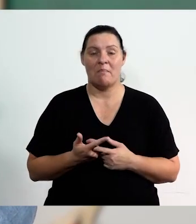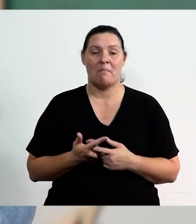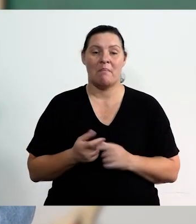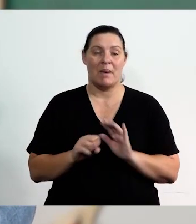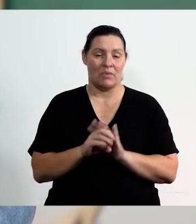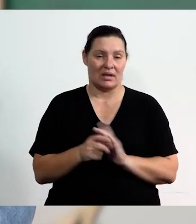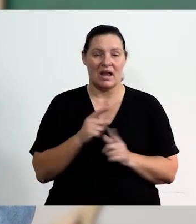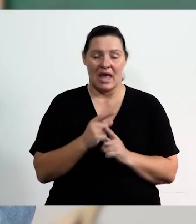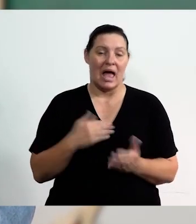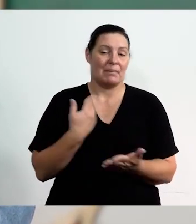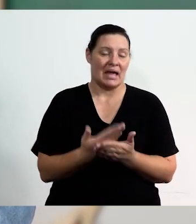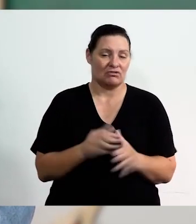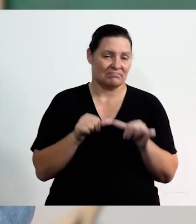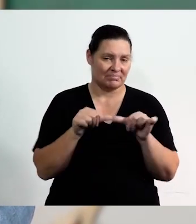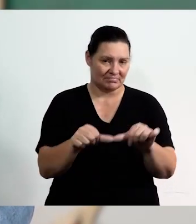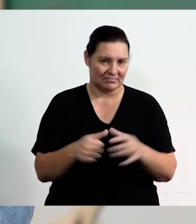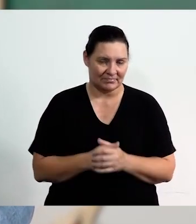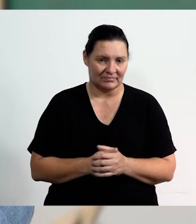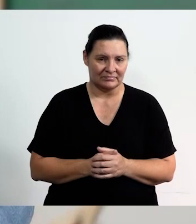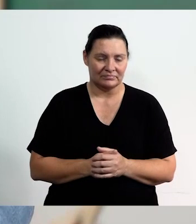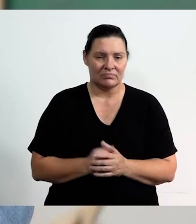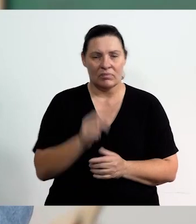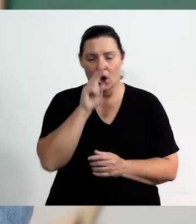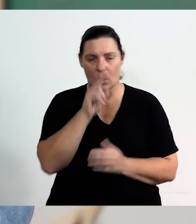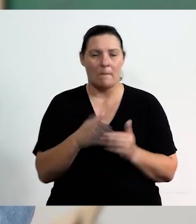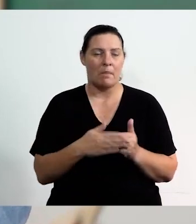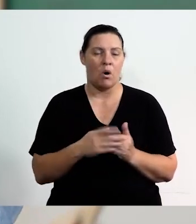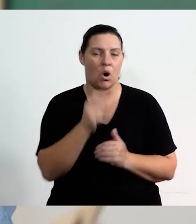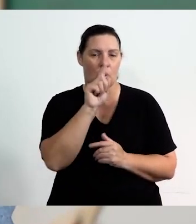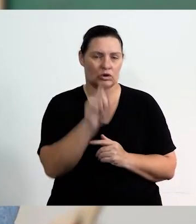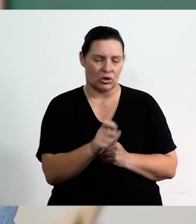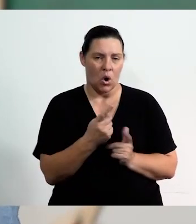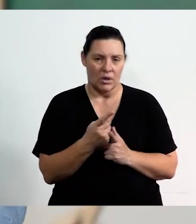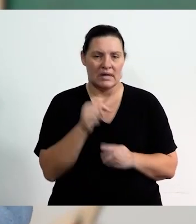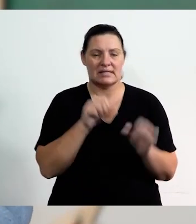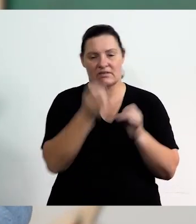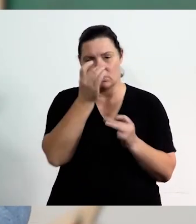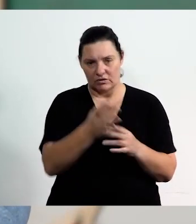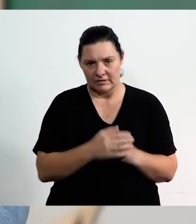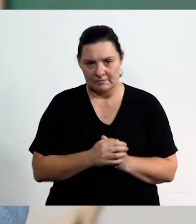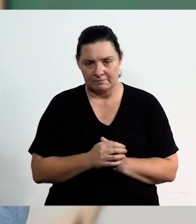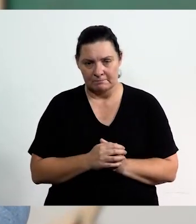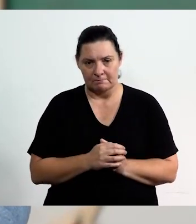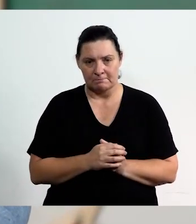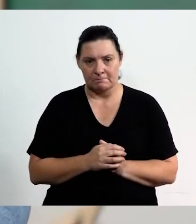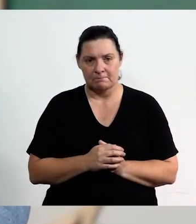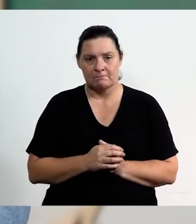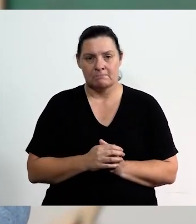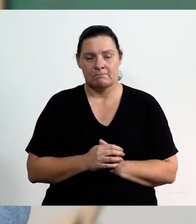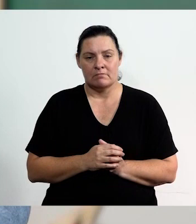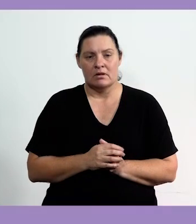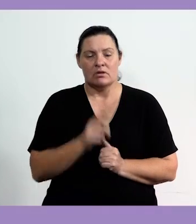Welcome back from the ad break, and let's continue with our application questions. So let's look at a few more questions on scientific